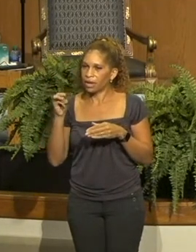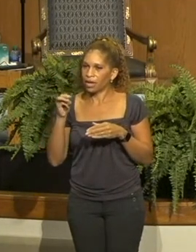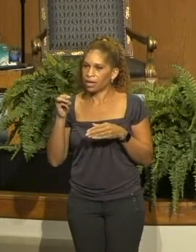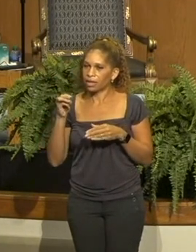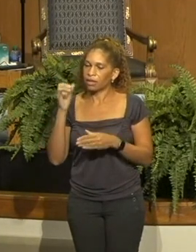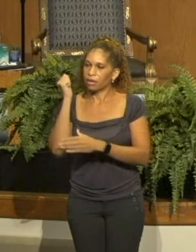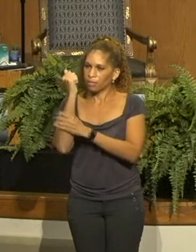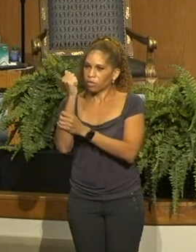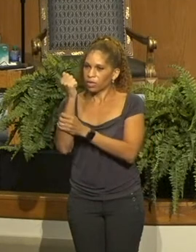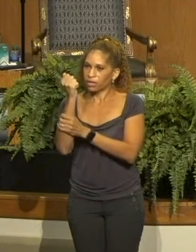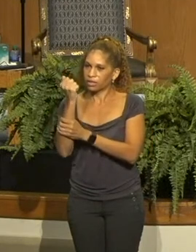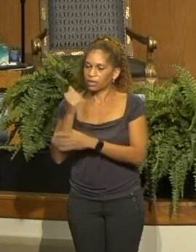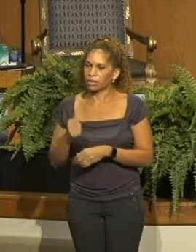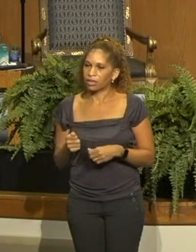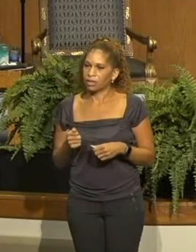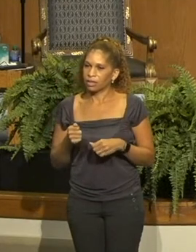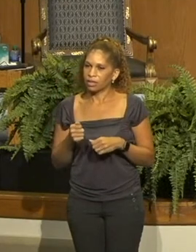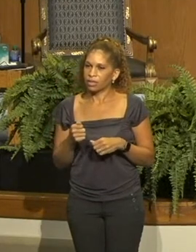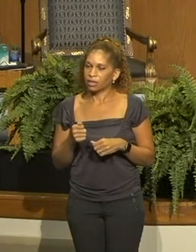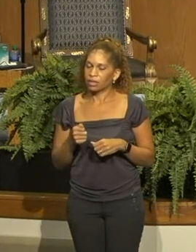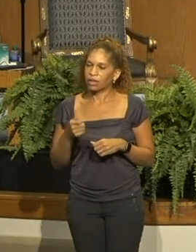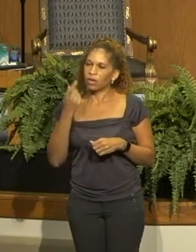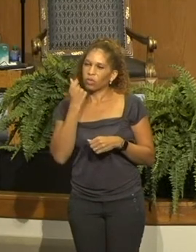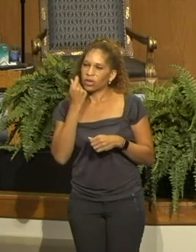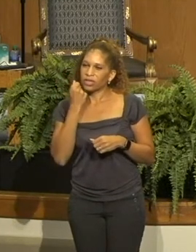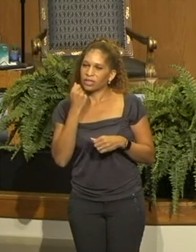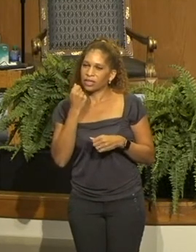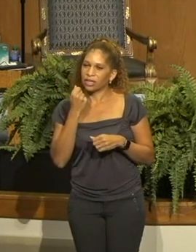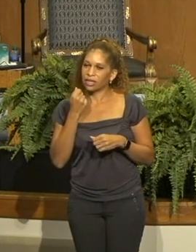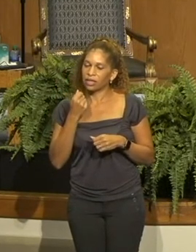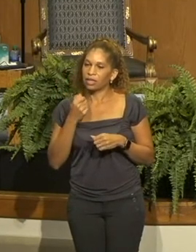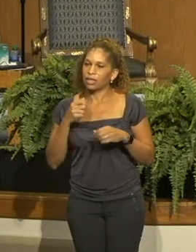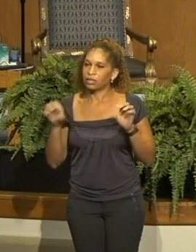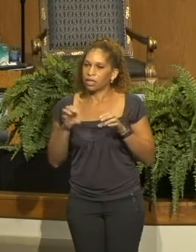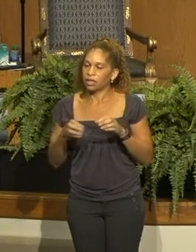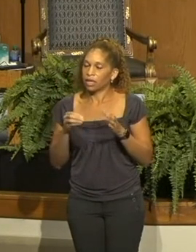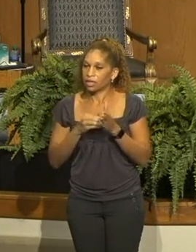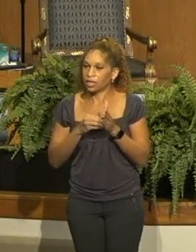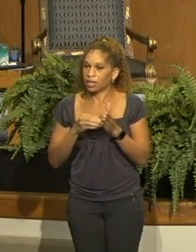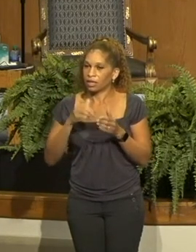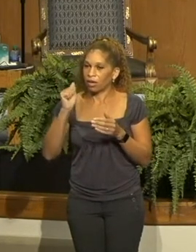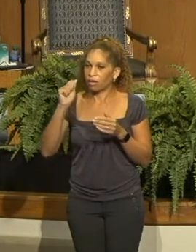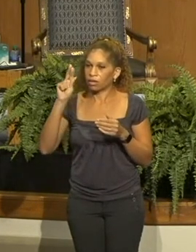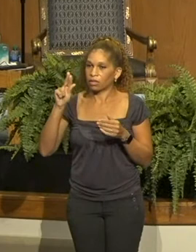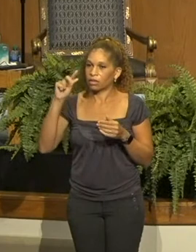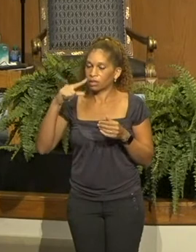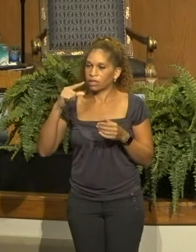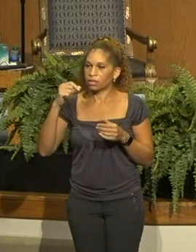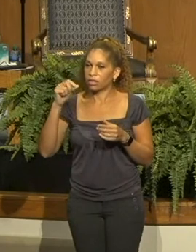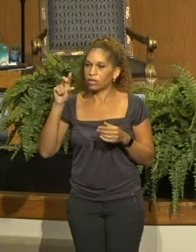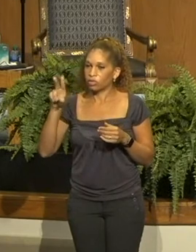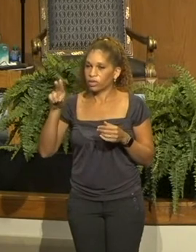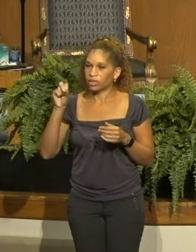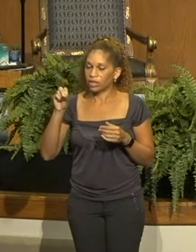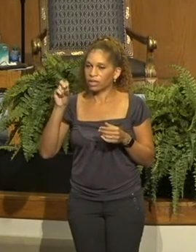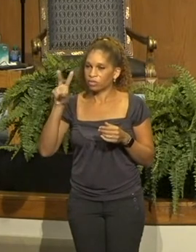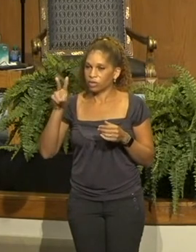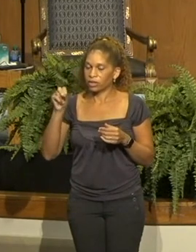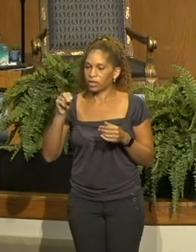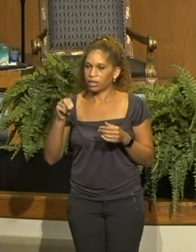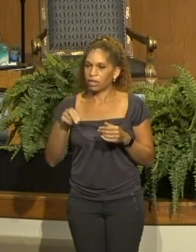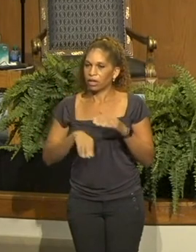in 2013, and recently relaunched again in August 2020 under the banner of the